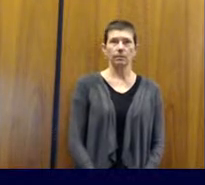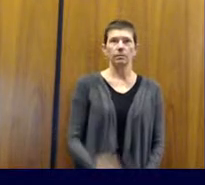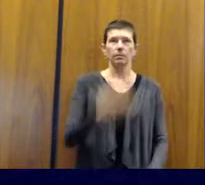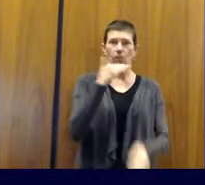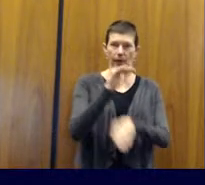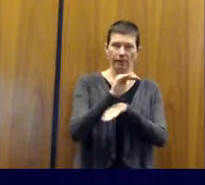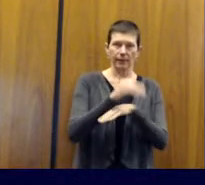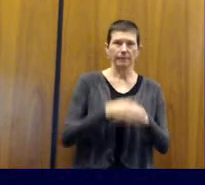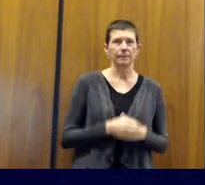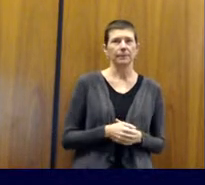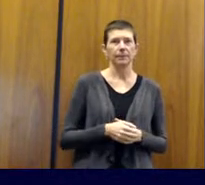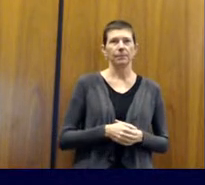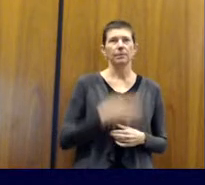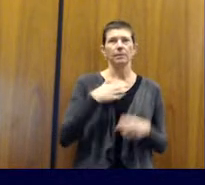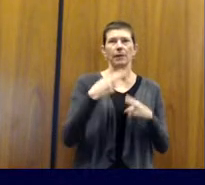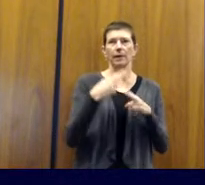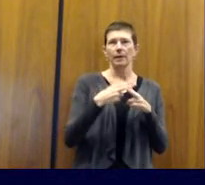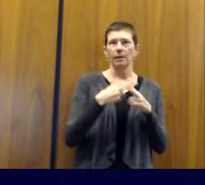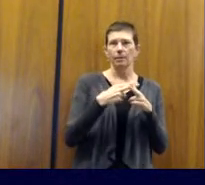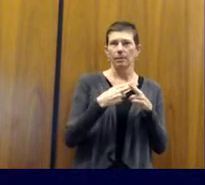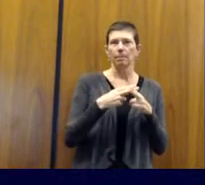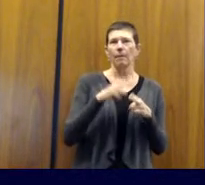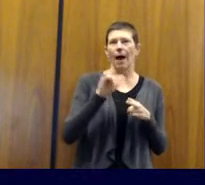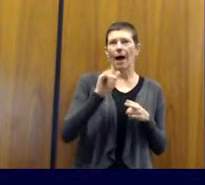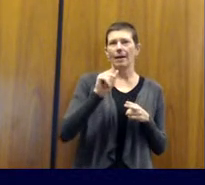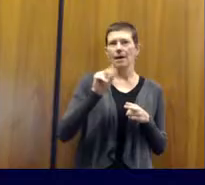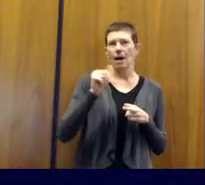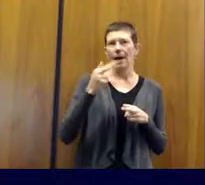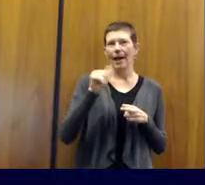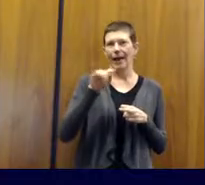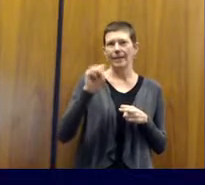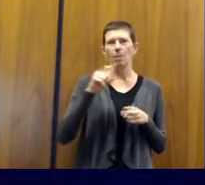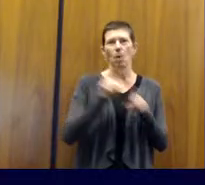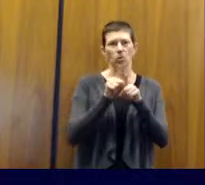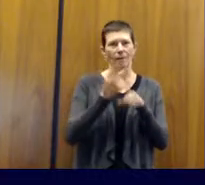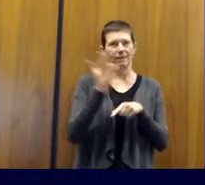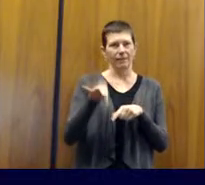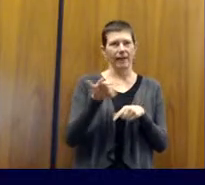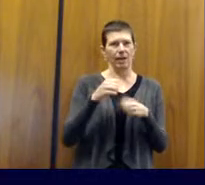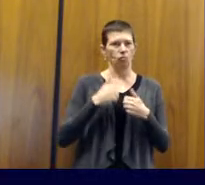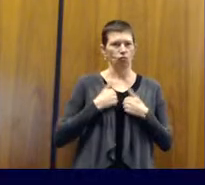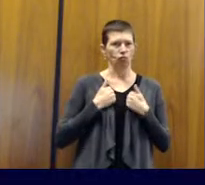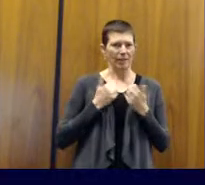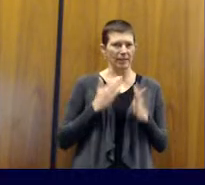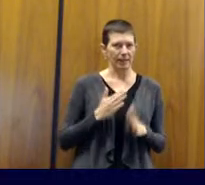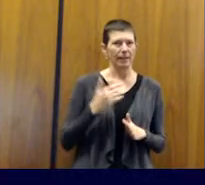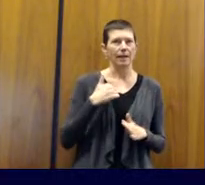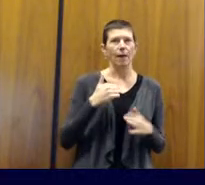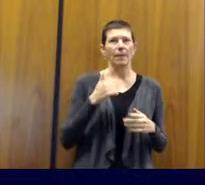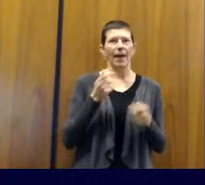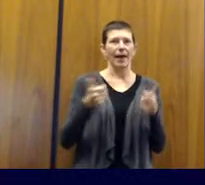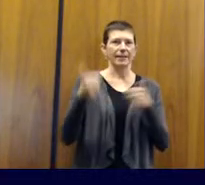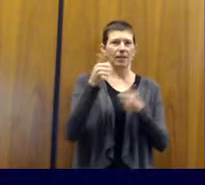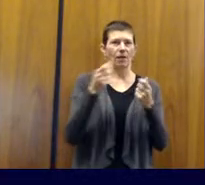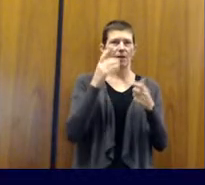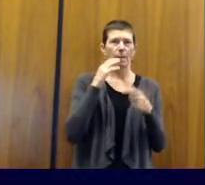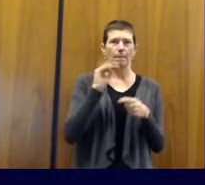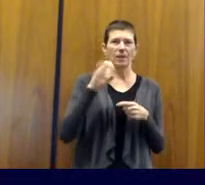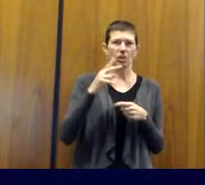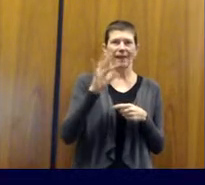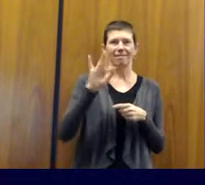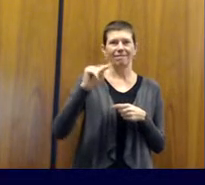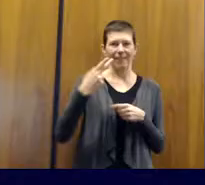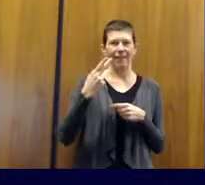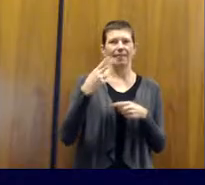Good evening. My name is Eileen Hayes. I am also a Flint resident, and I am the Executive Director of Michigan Faith in